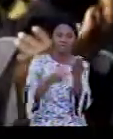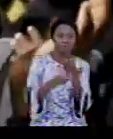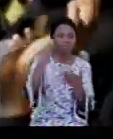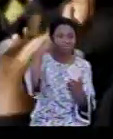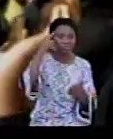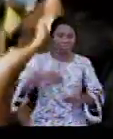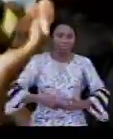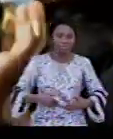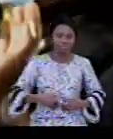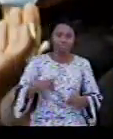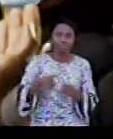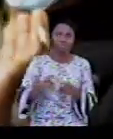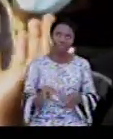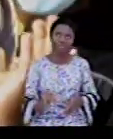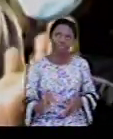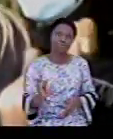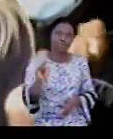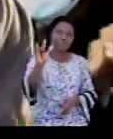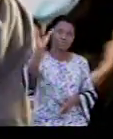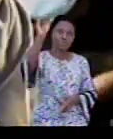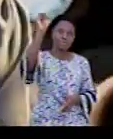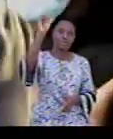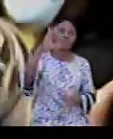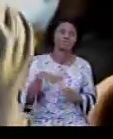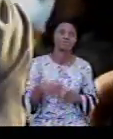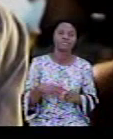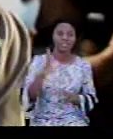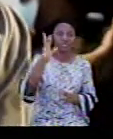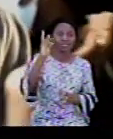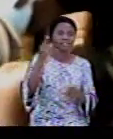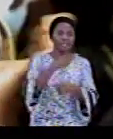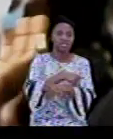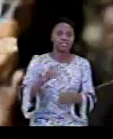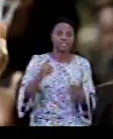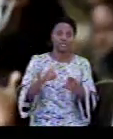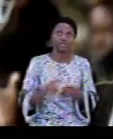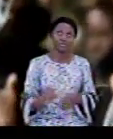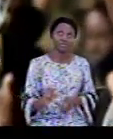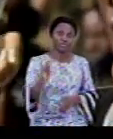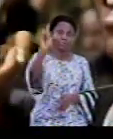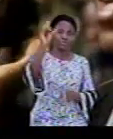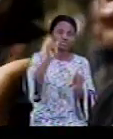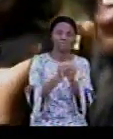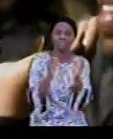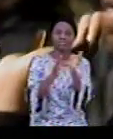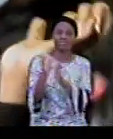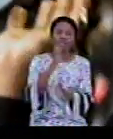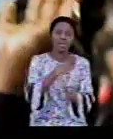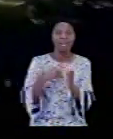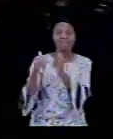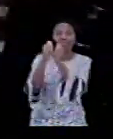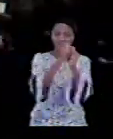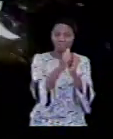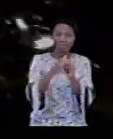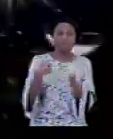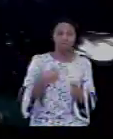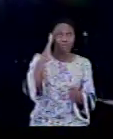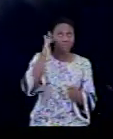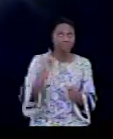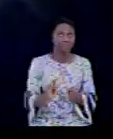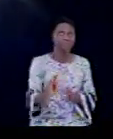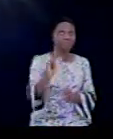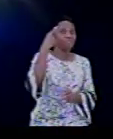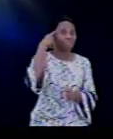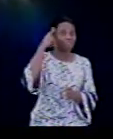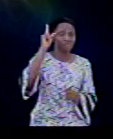This sixth month gives you 6 days to soar with Jesus, and together we will fly for